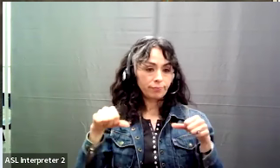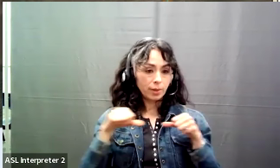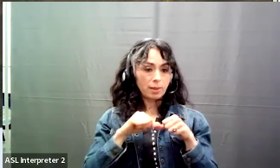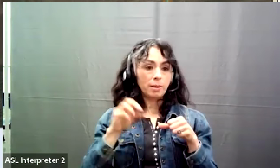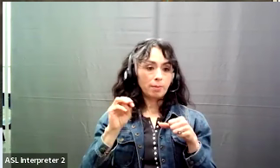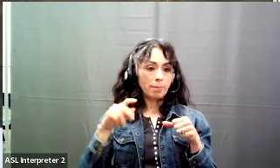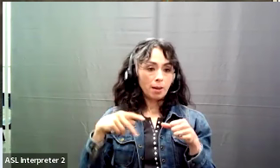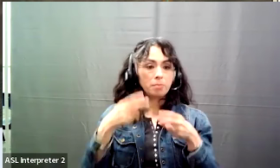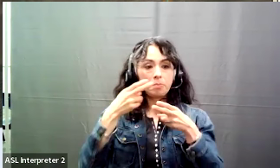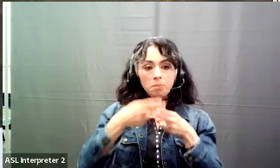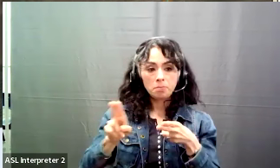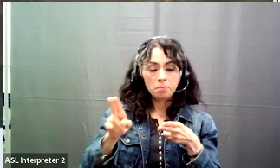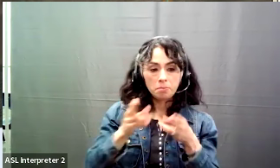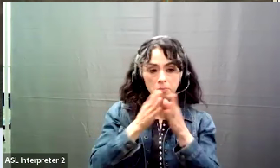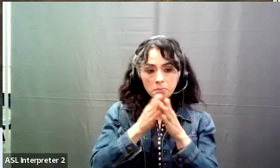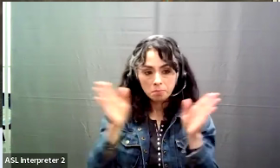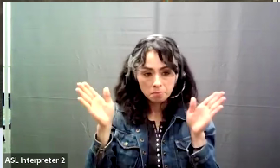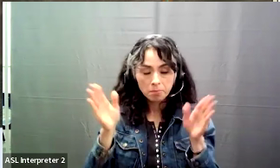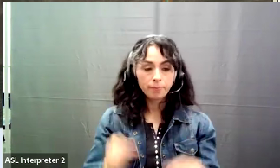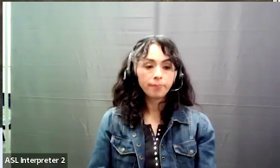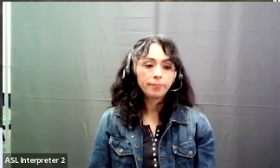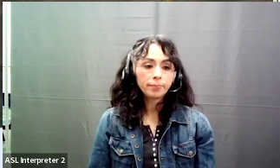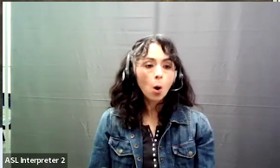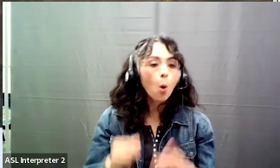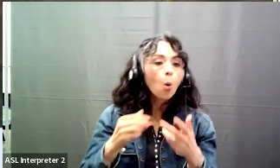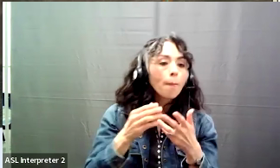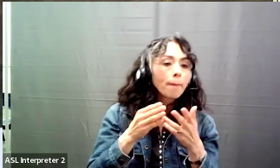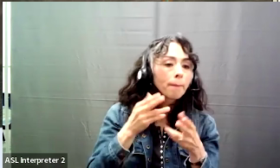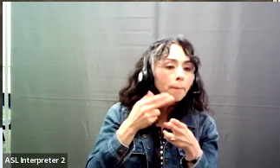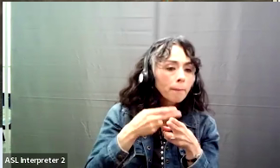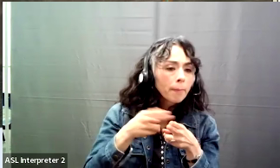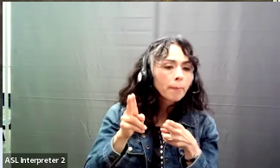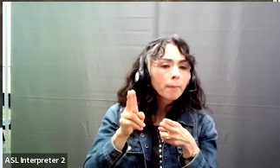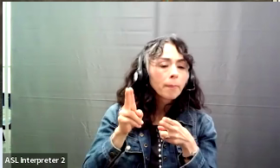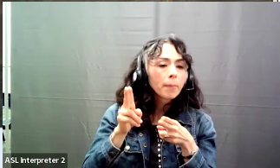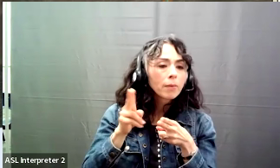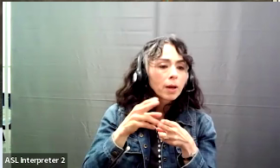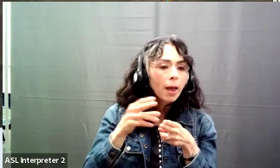brief and generated. Those are the only two that we have.